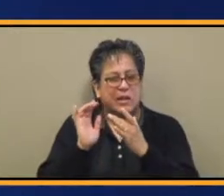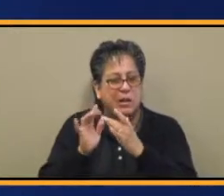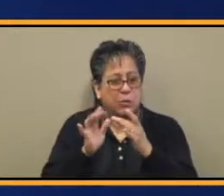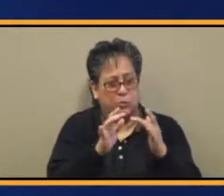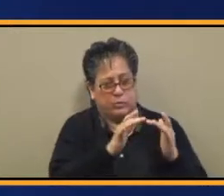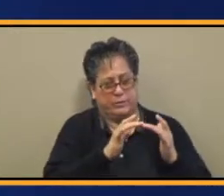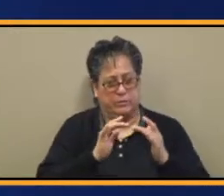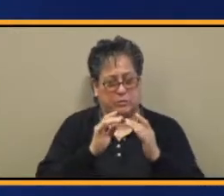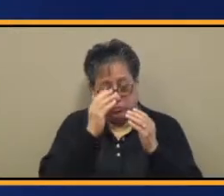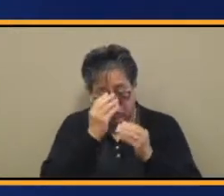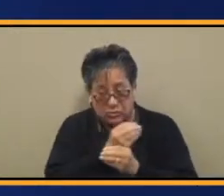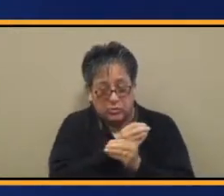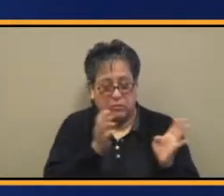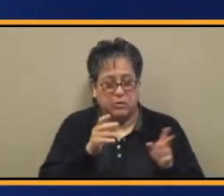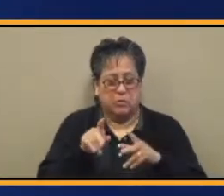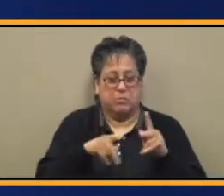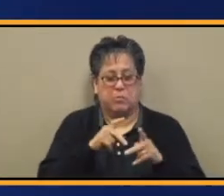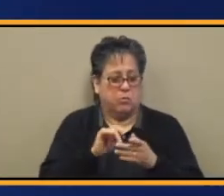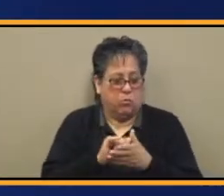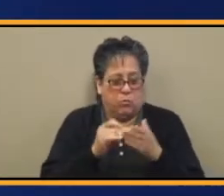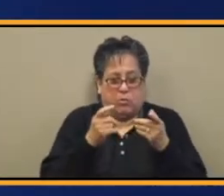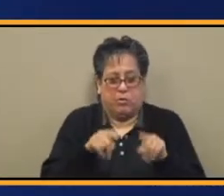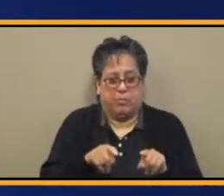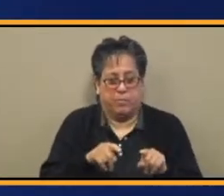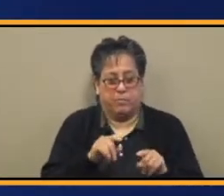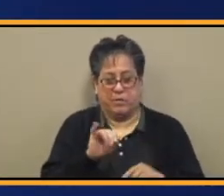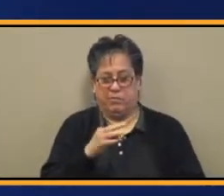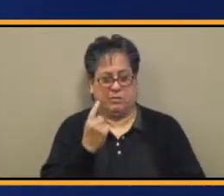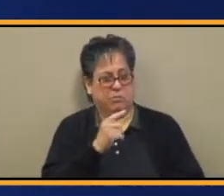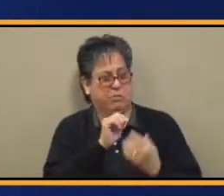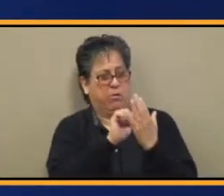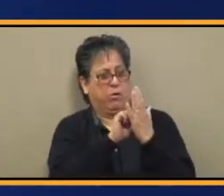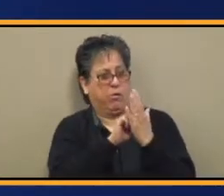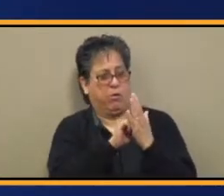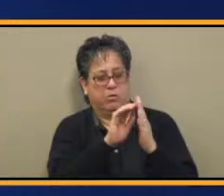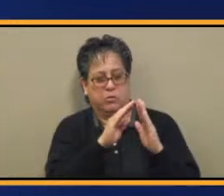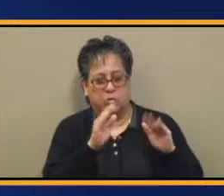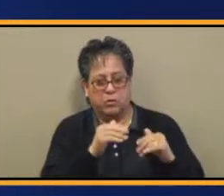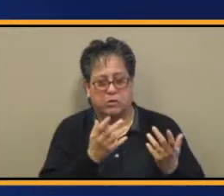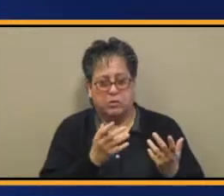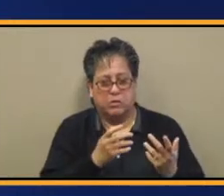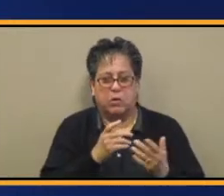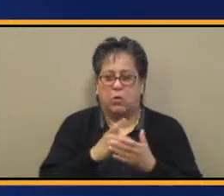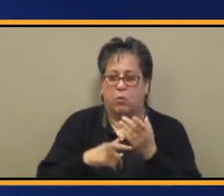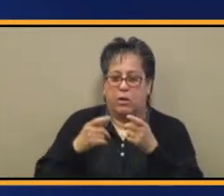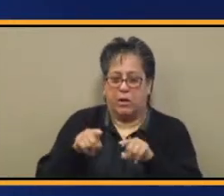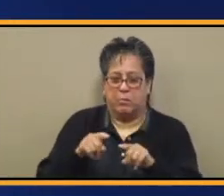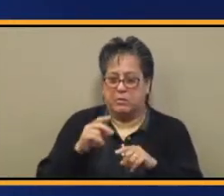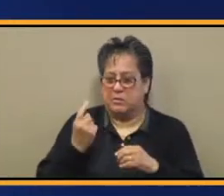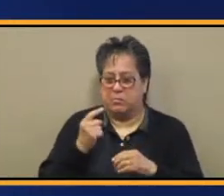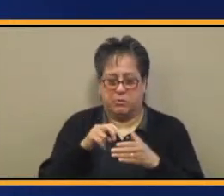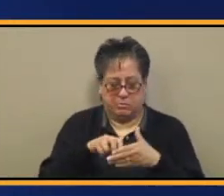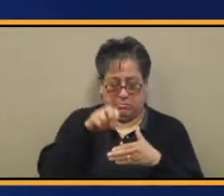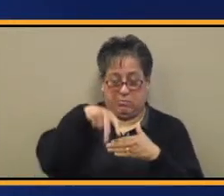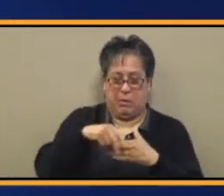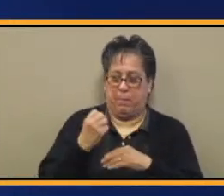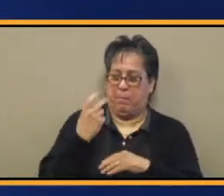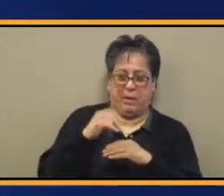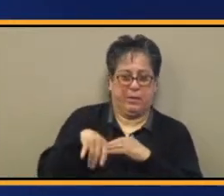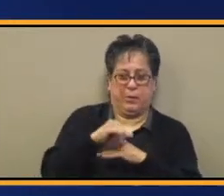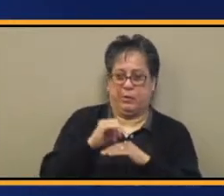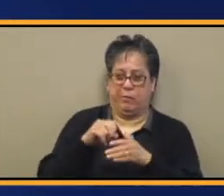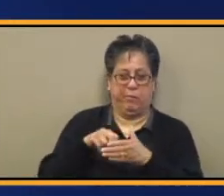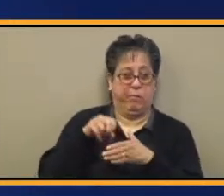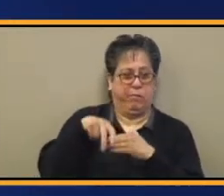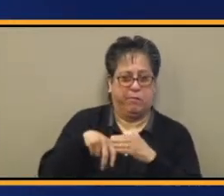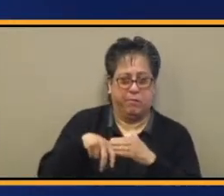so that we can notify residents on what happens when someone's at your door, because that is happening. What happens when someone jumps in your backyard? That's what's